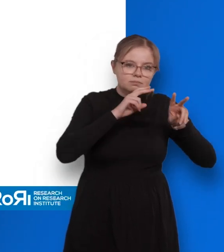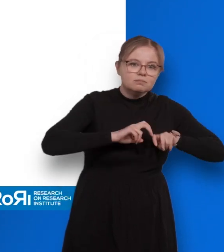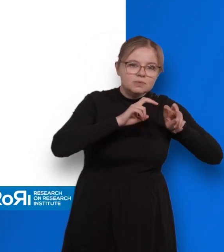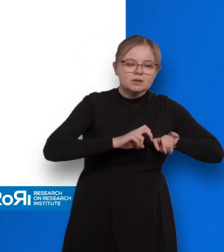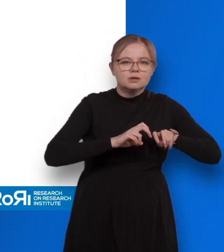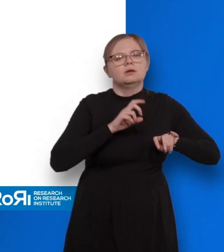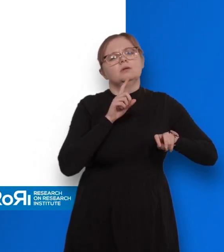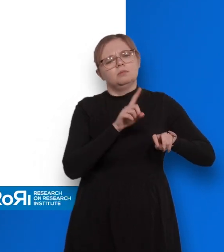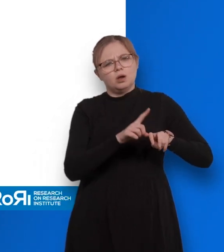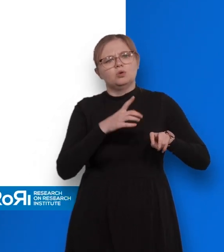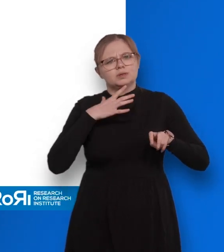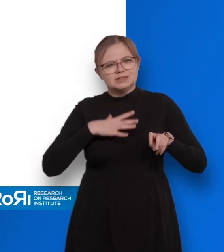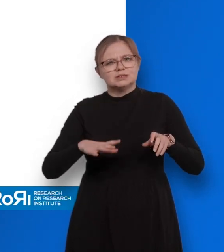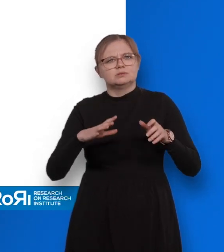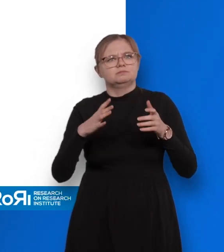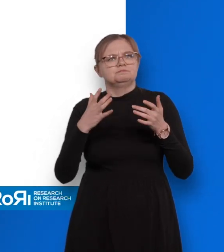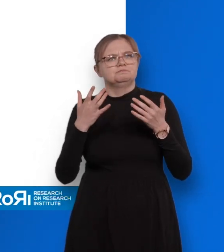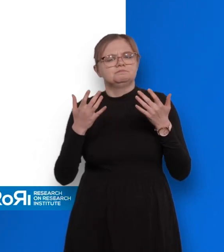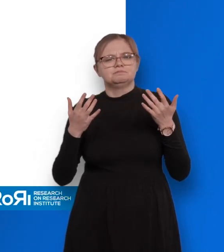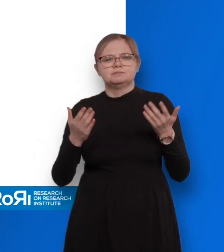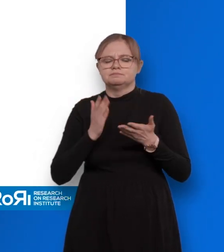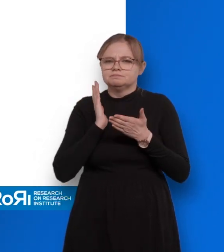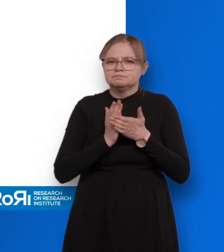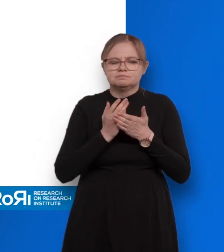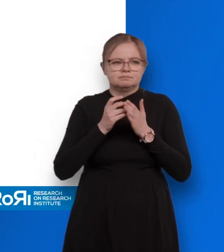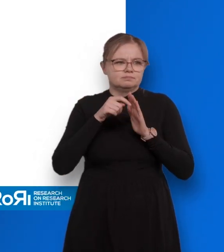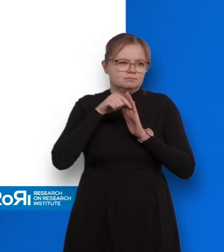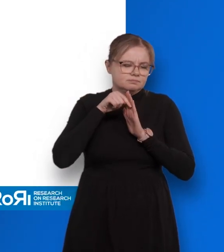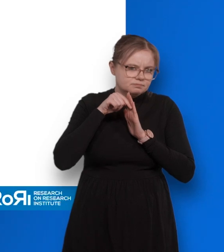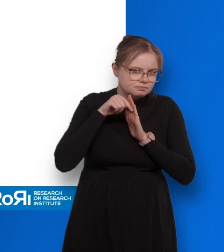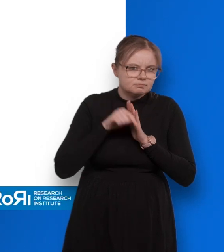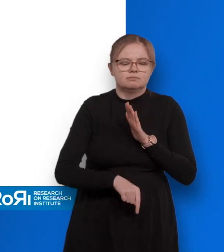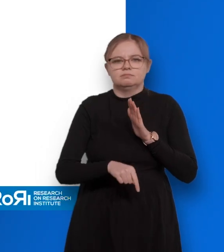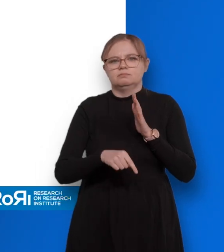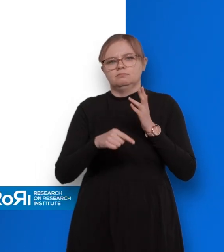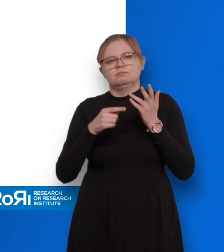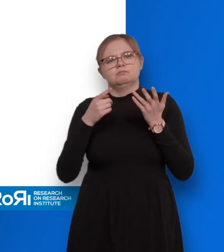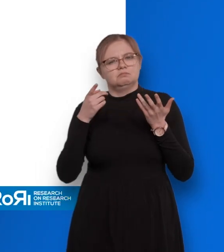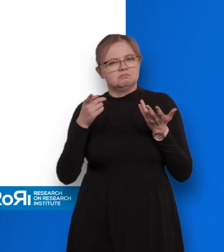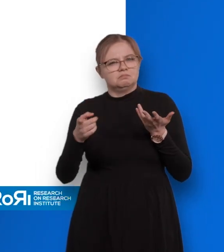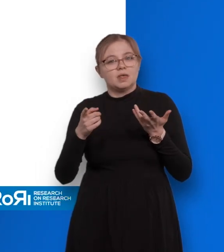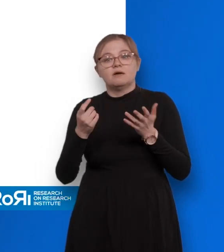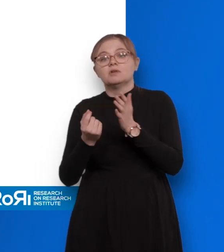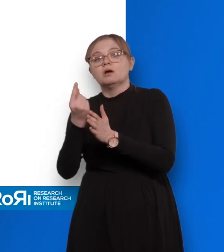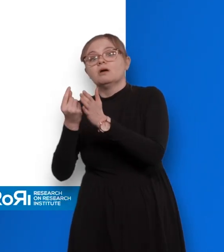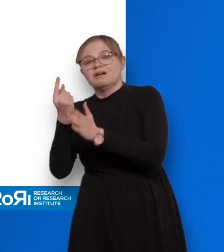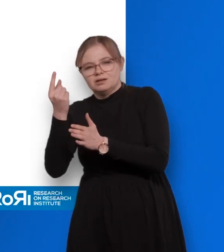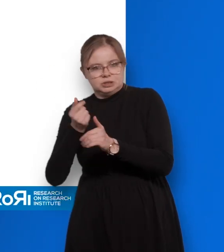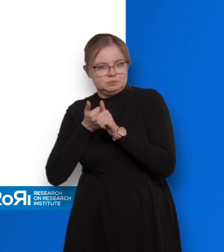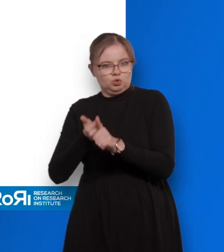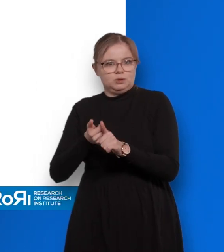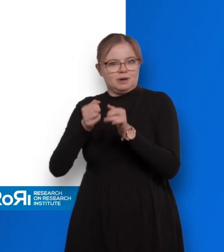for we mean by experimentation is that broader class of rigorous inferences supported by